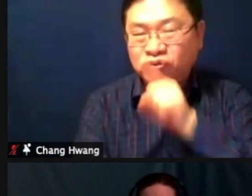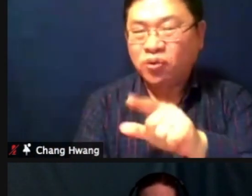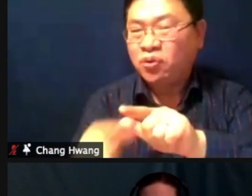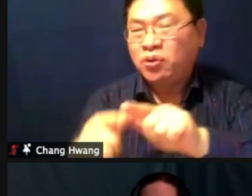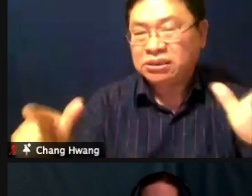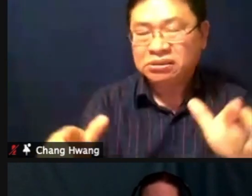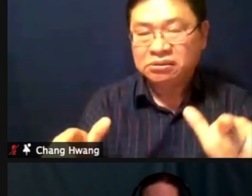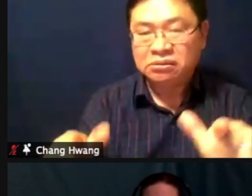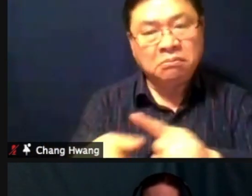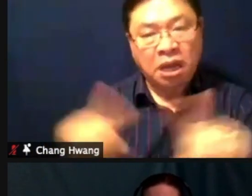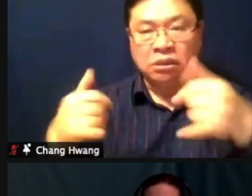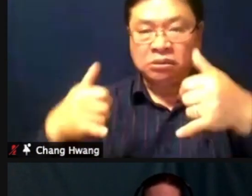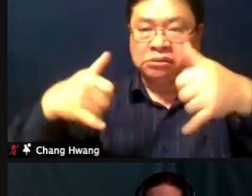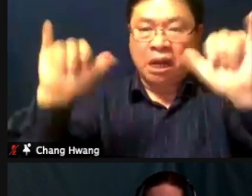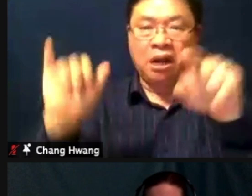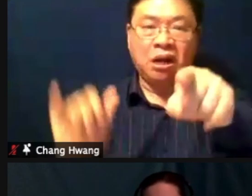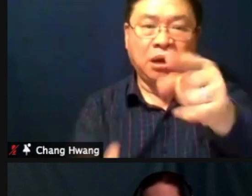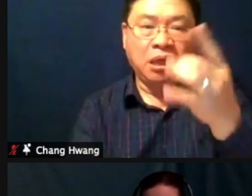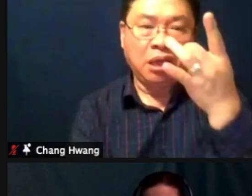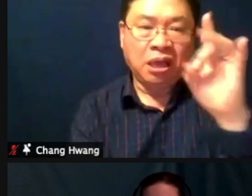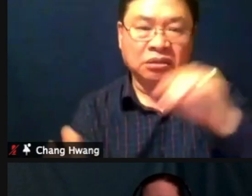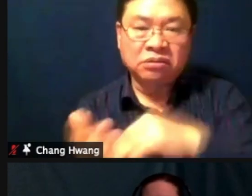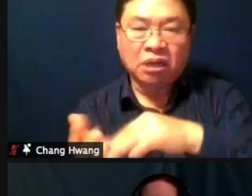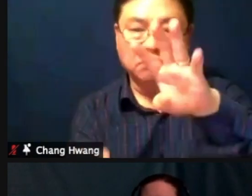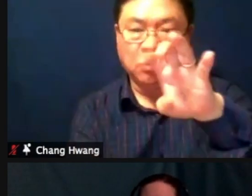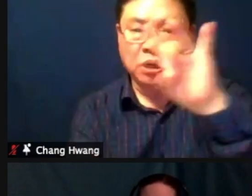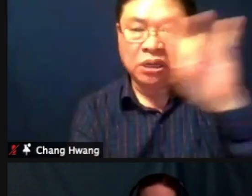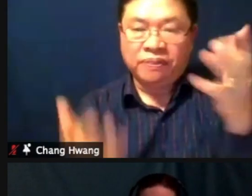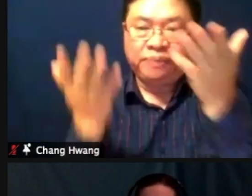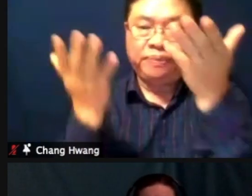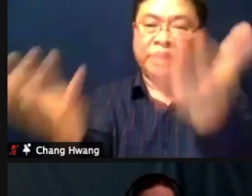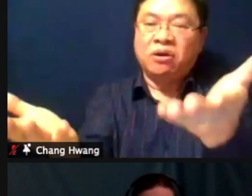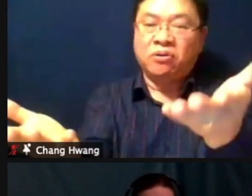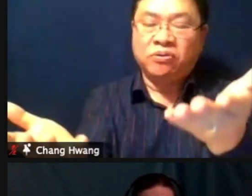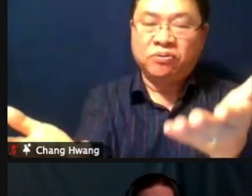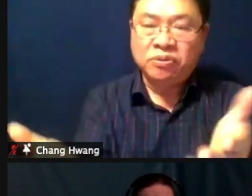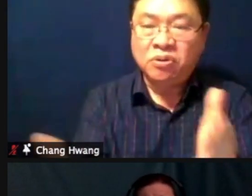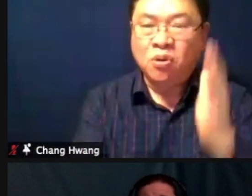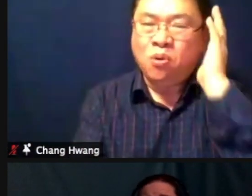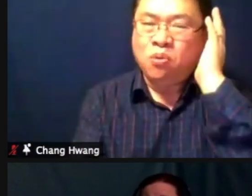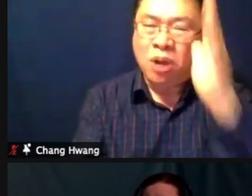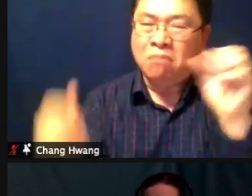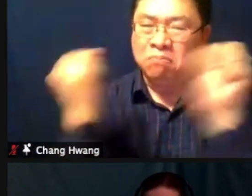This is what the government chose as a way to count and focus. But